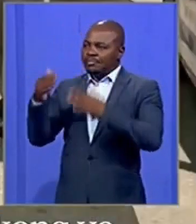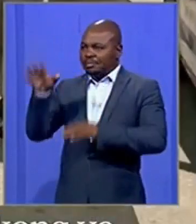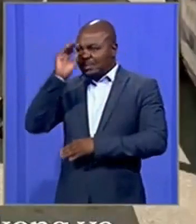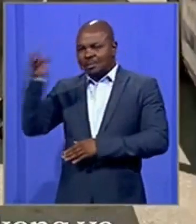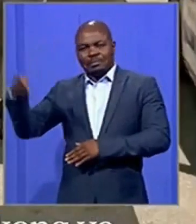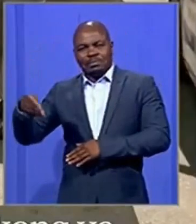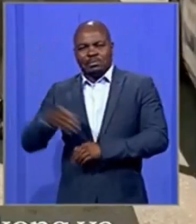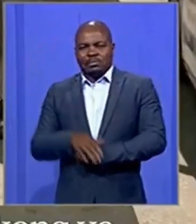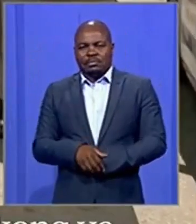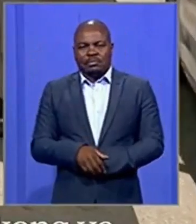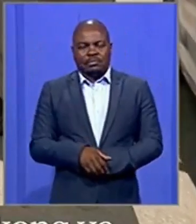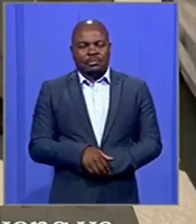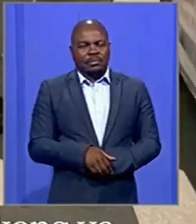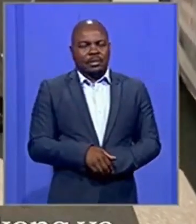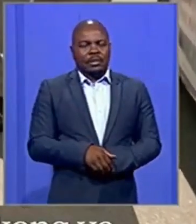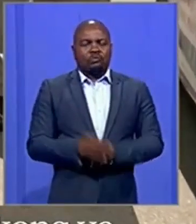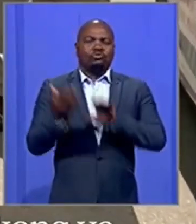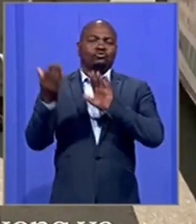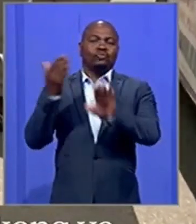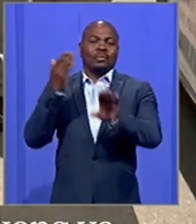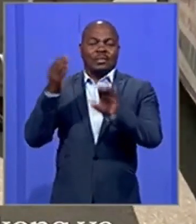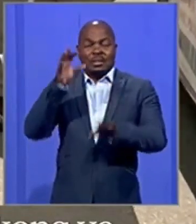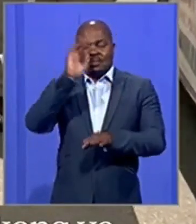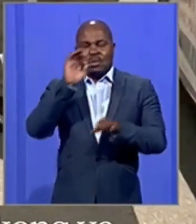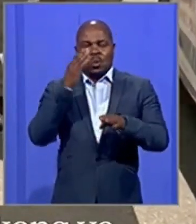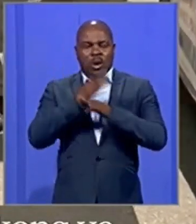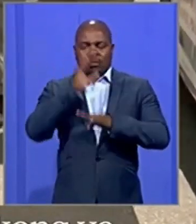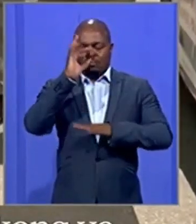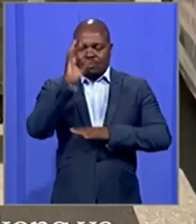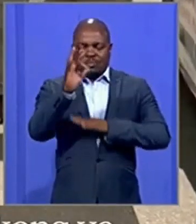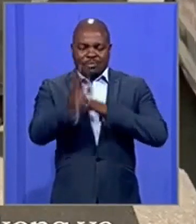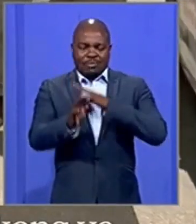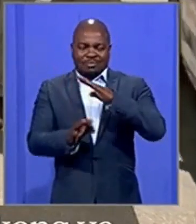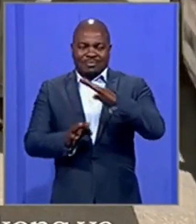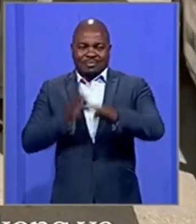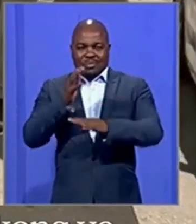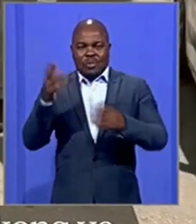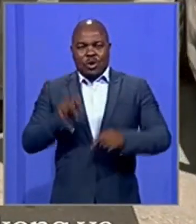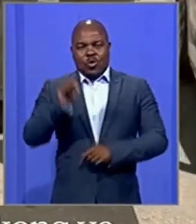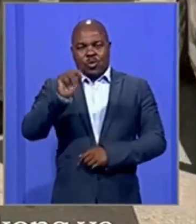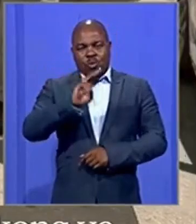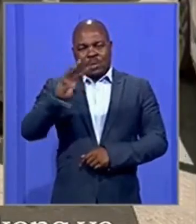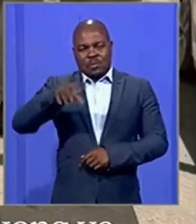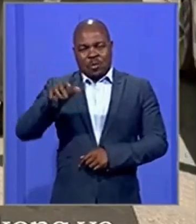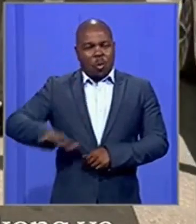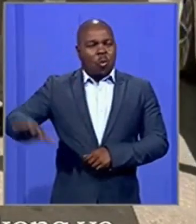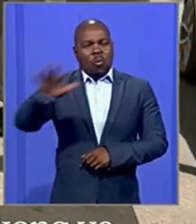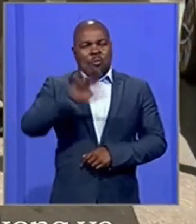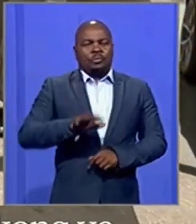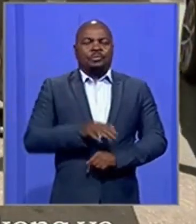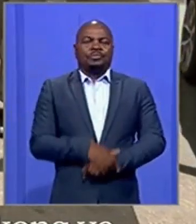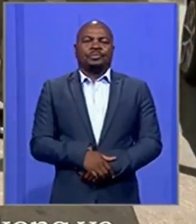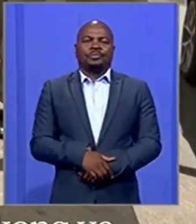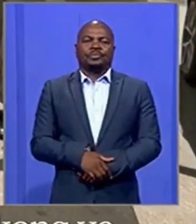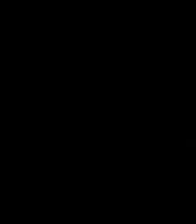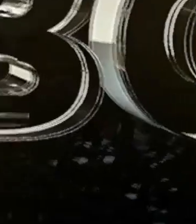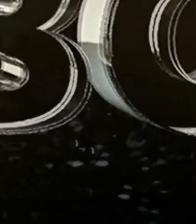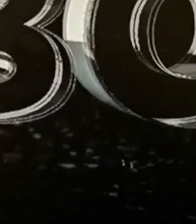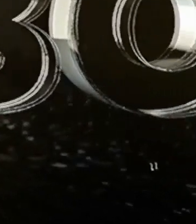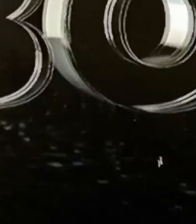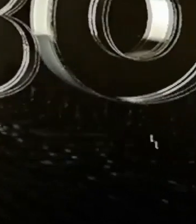teng. Batlhankela ba pharakano ba tlabe ba dira motshegare le bosigo mo ditselakgolong tsa porofense. Ke Tebogo Phakedi wa dikgang tsa SABC mo Rustenburg.